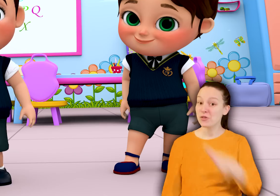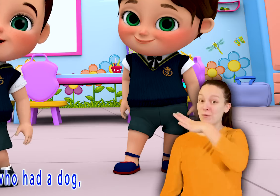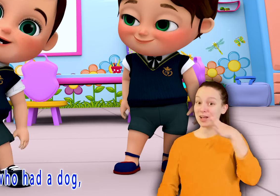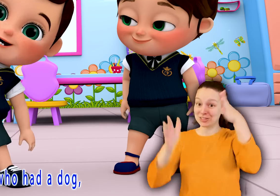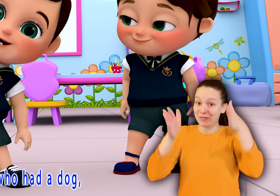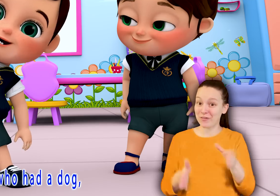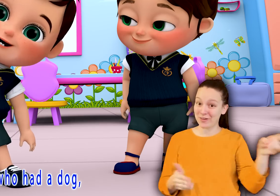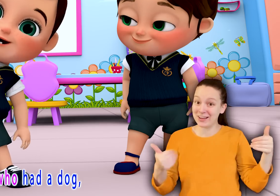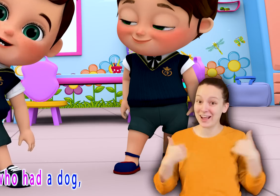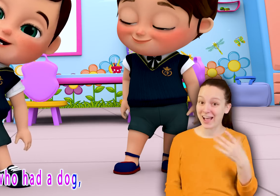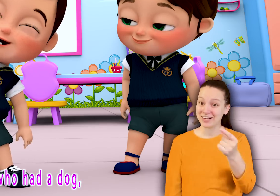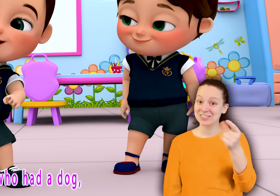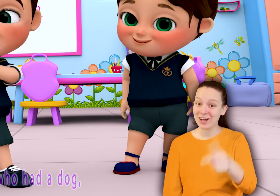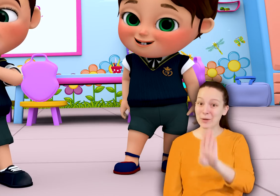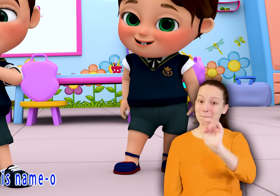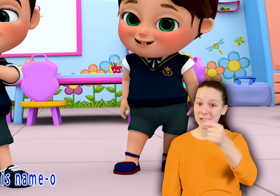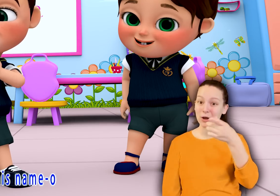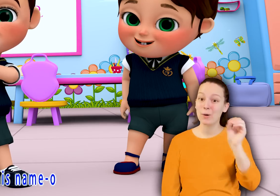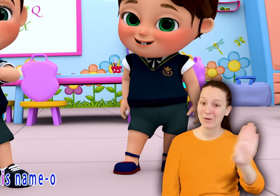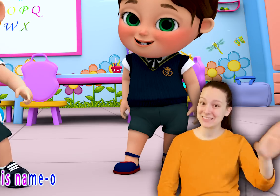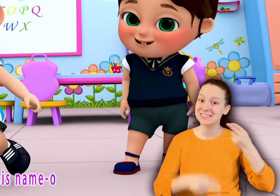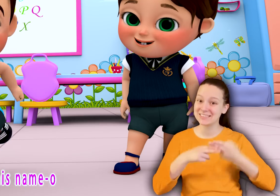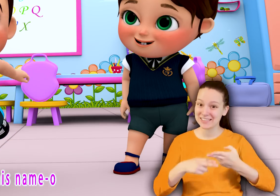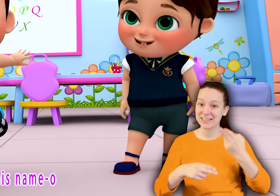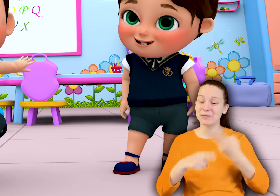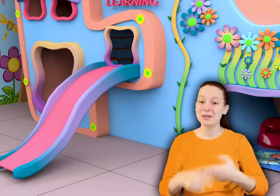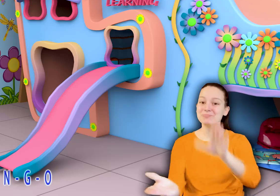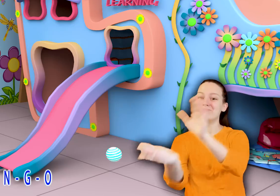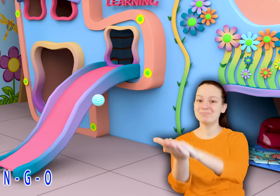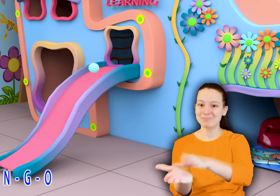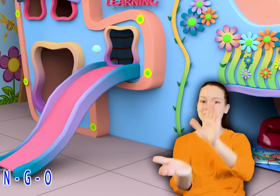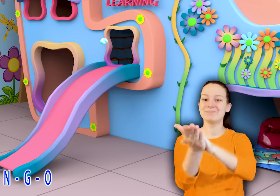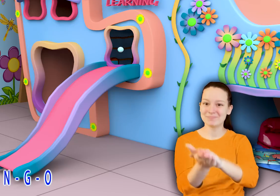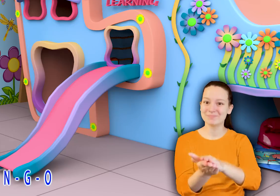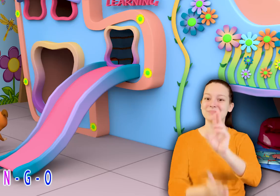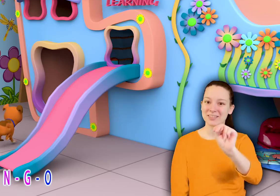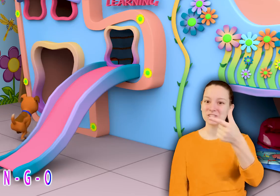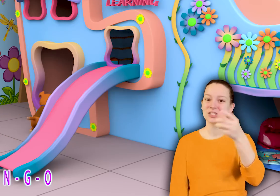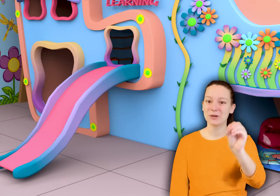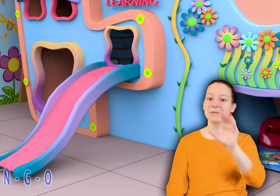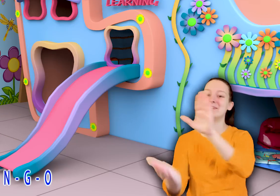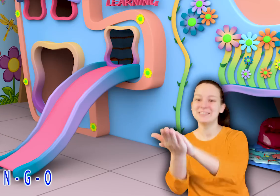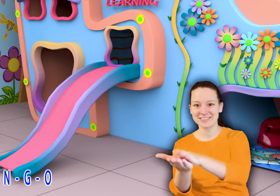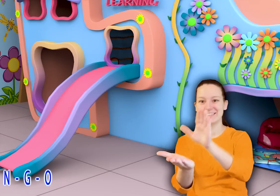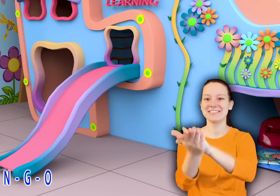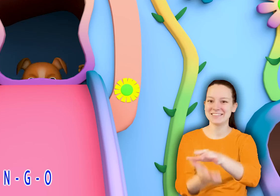oh there was a farmer had a dog and Bingo was his name